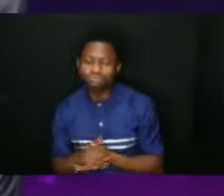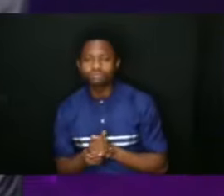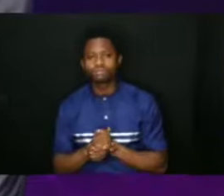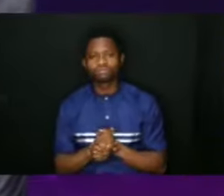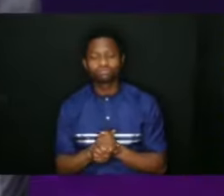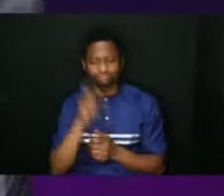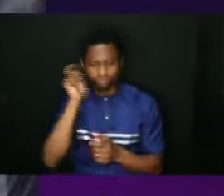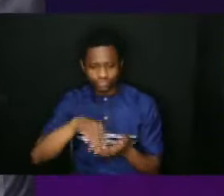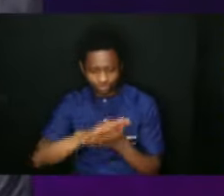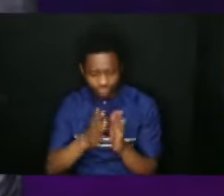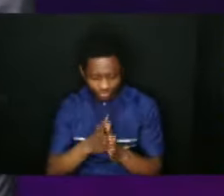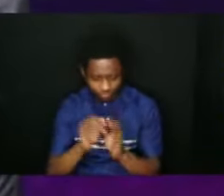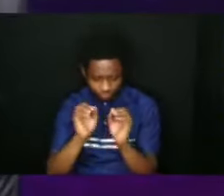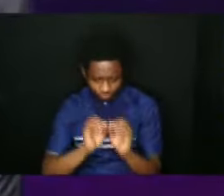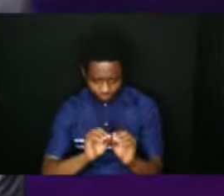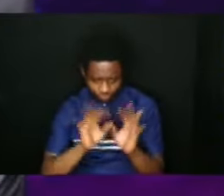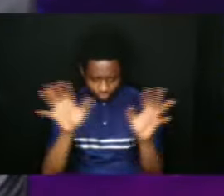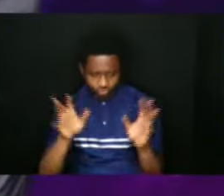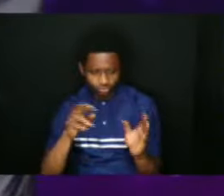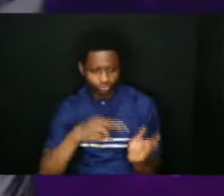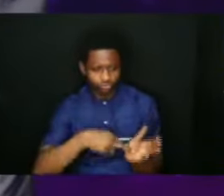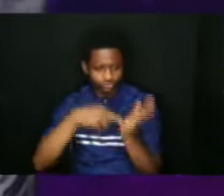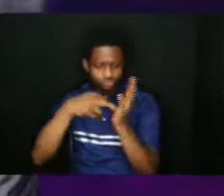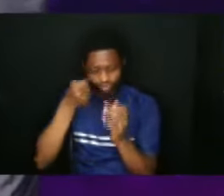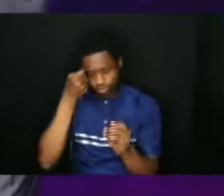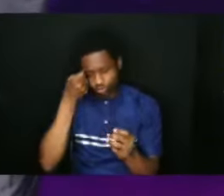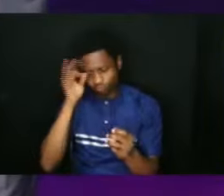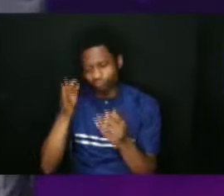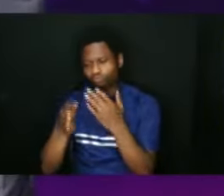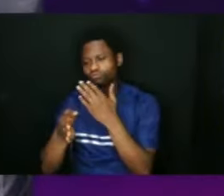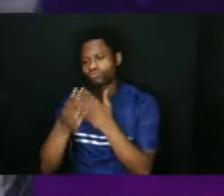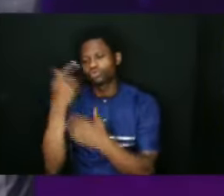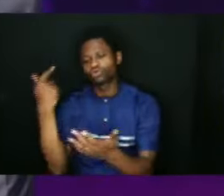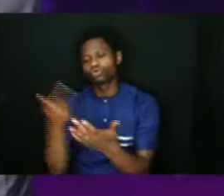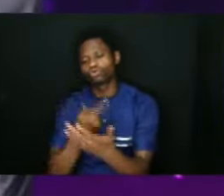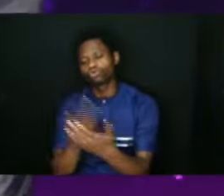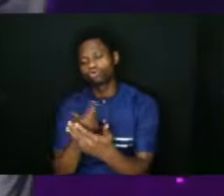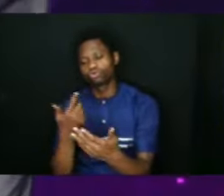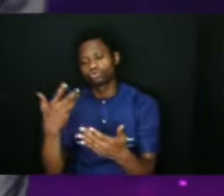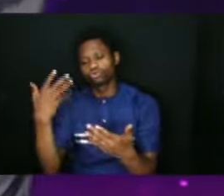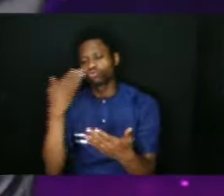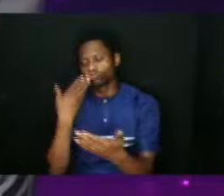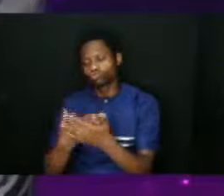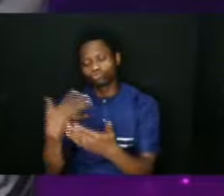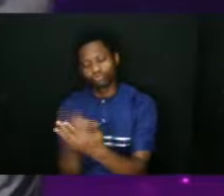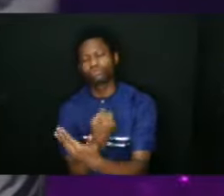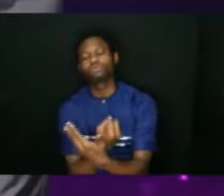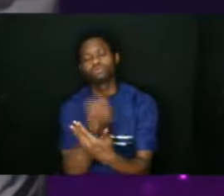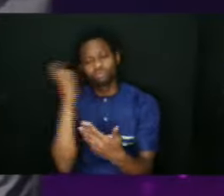glowing agent of the gospel. Be a